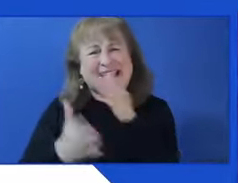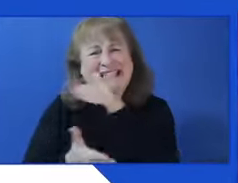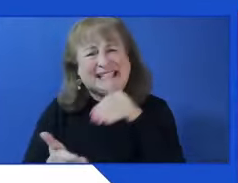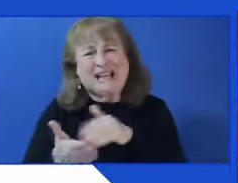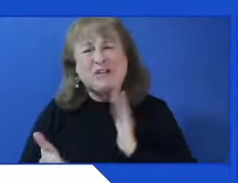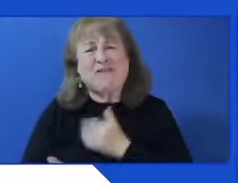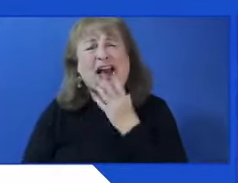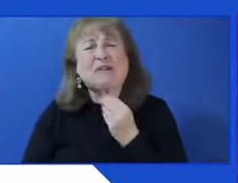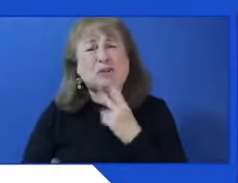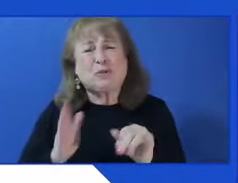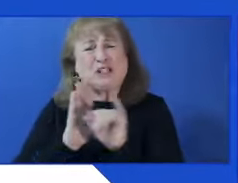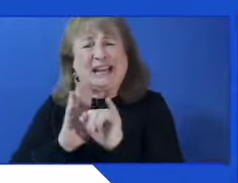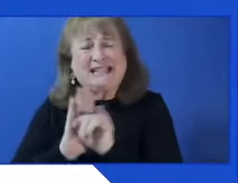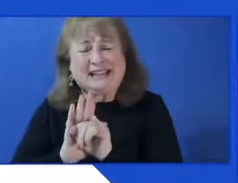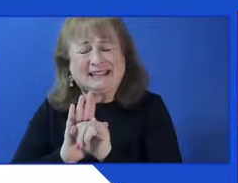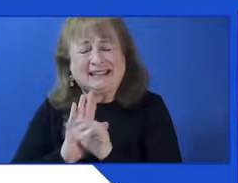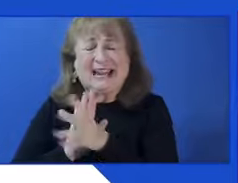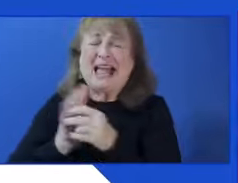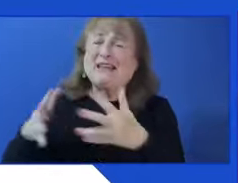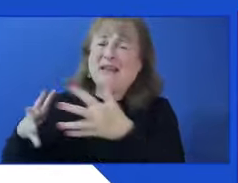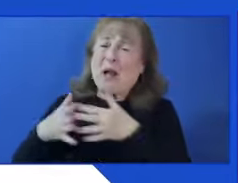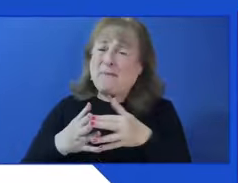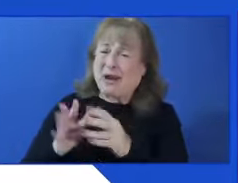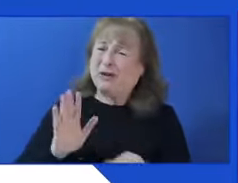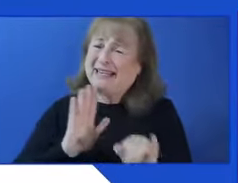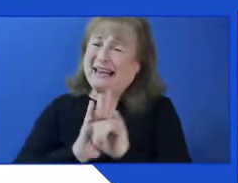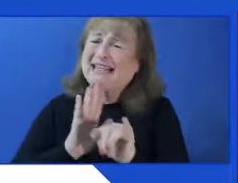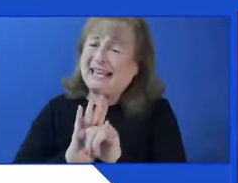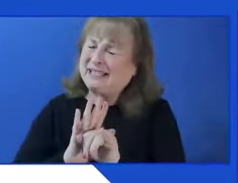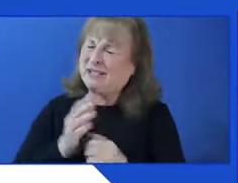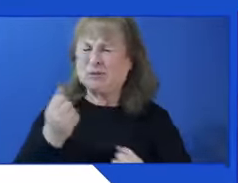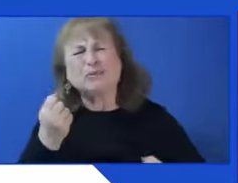Jewish identity and American identity.